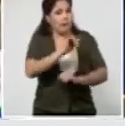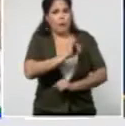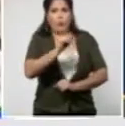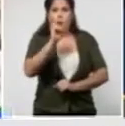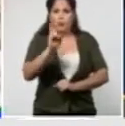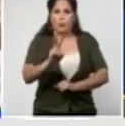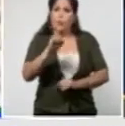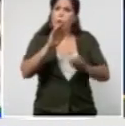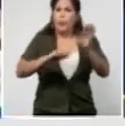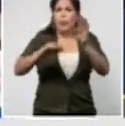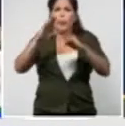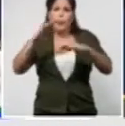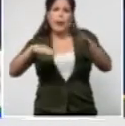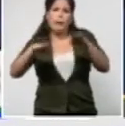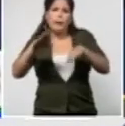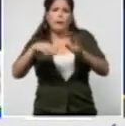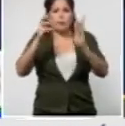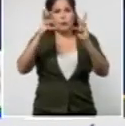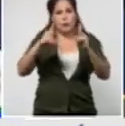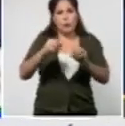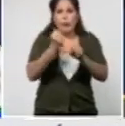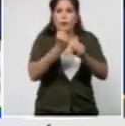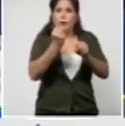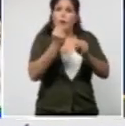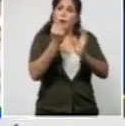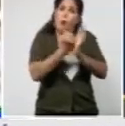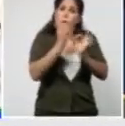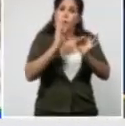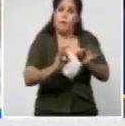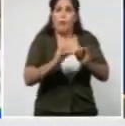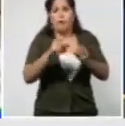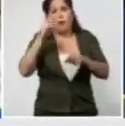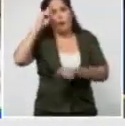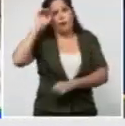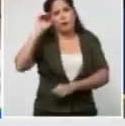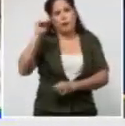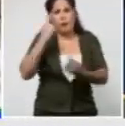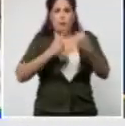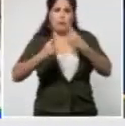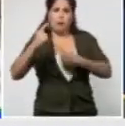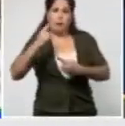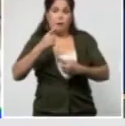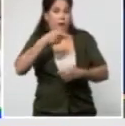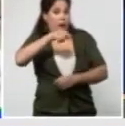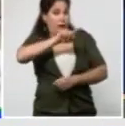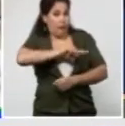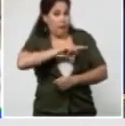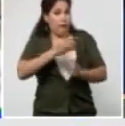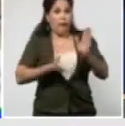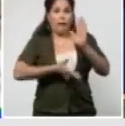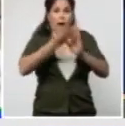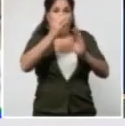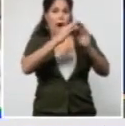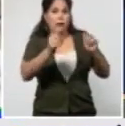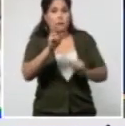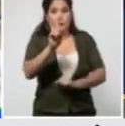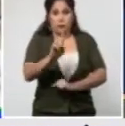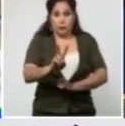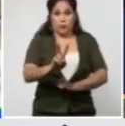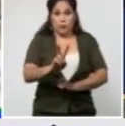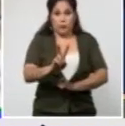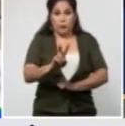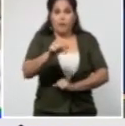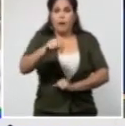discharged. Tomorrow perhaps we will have a little bit more, but this depends on the number of patients